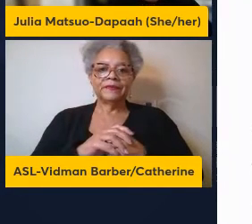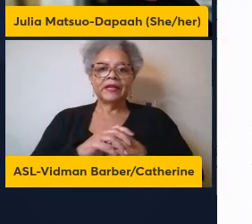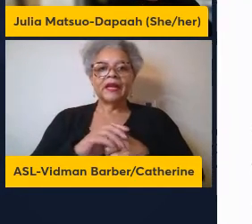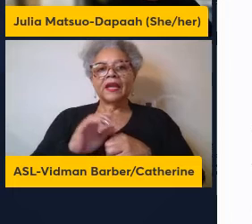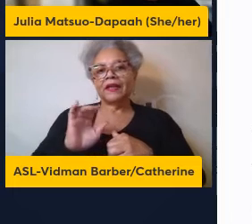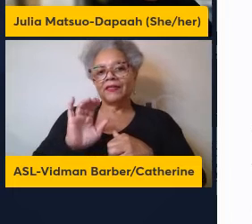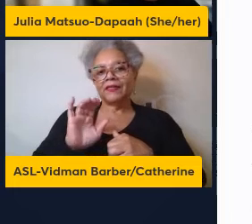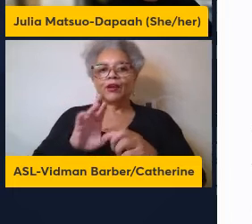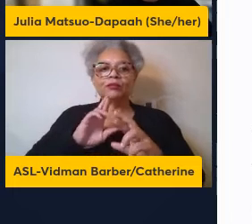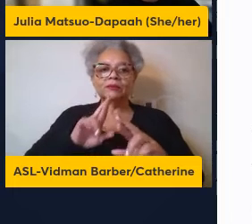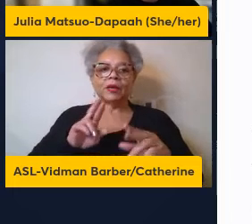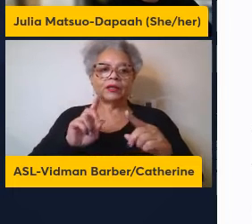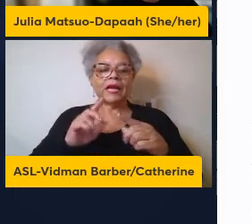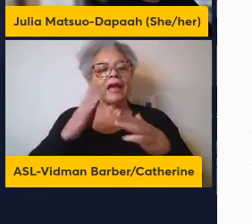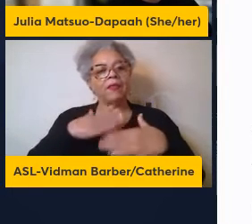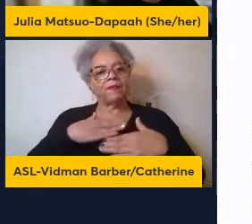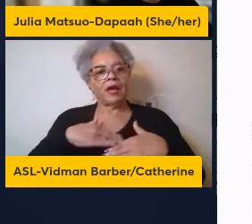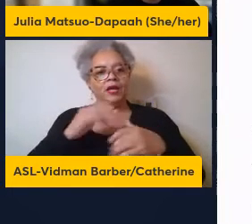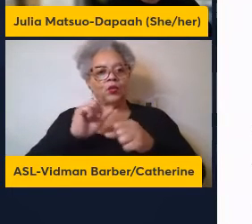infection.